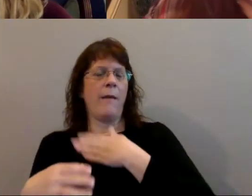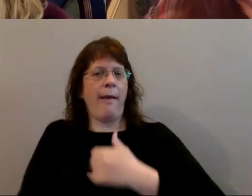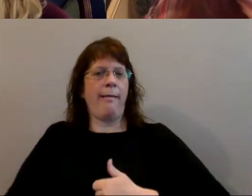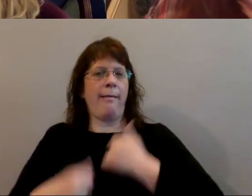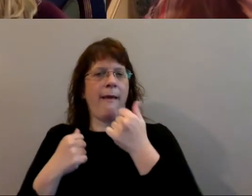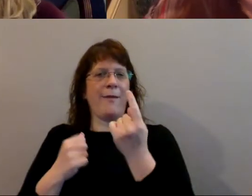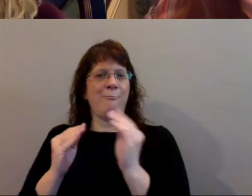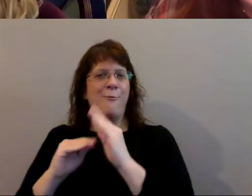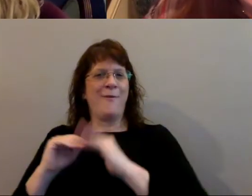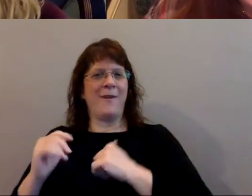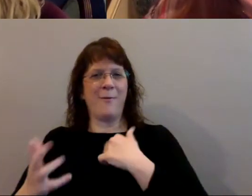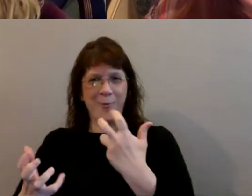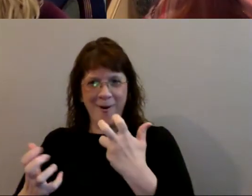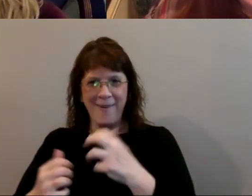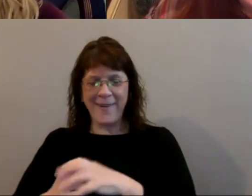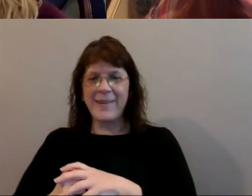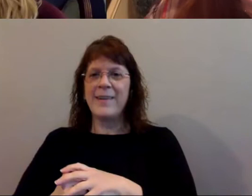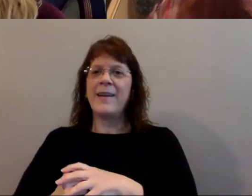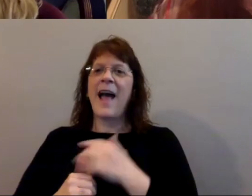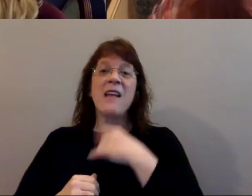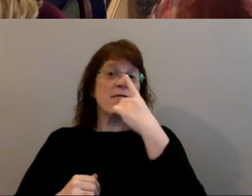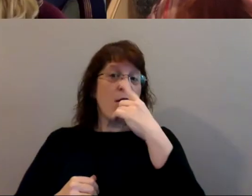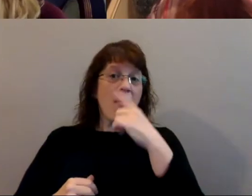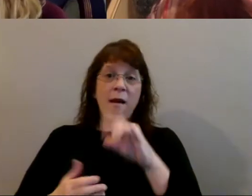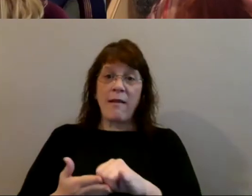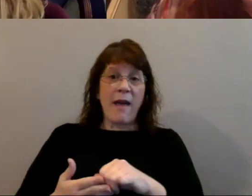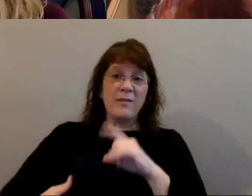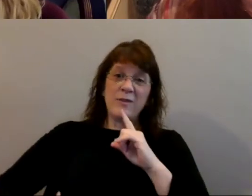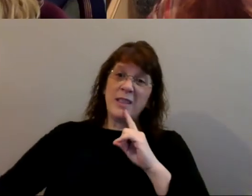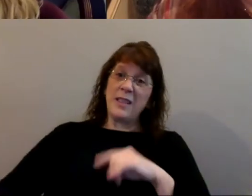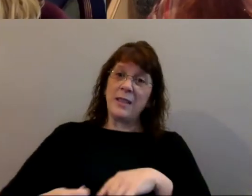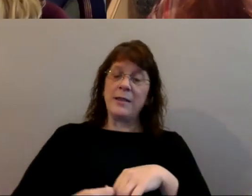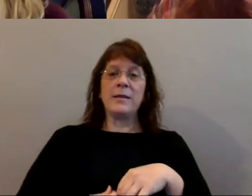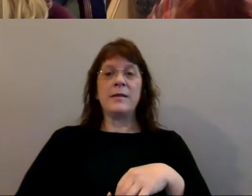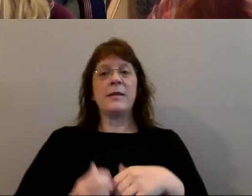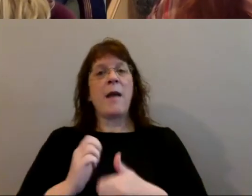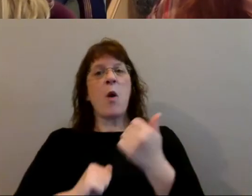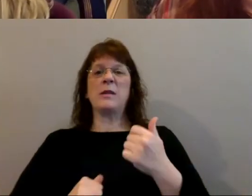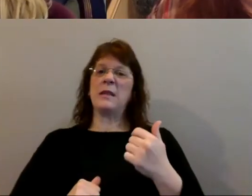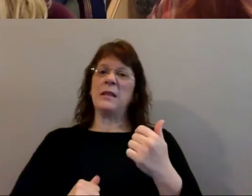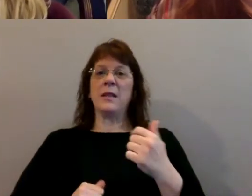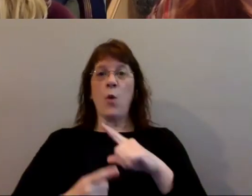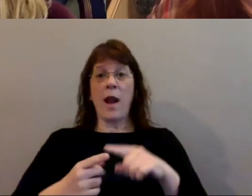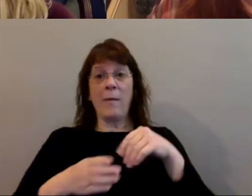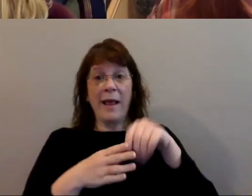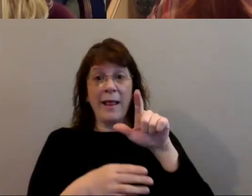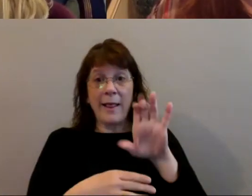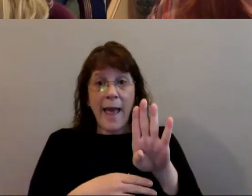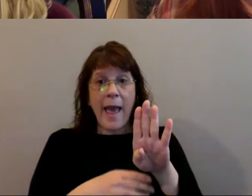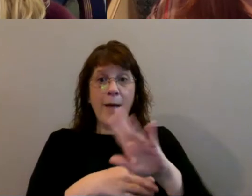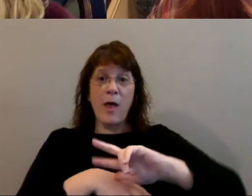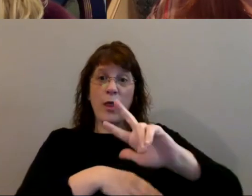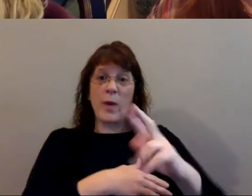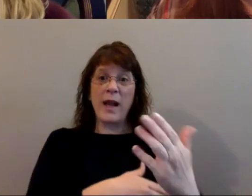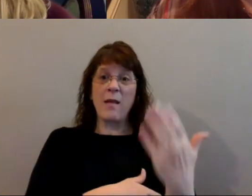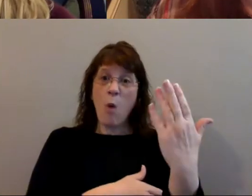but I don't mind that necessarily. I mostly mind it when I'm in the lab at like 3 a.m.